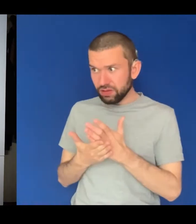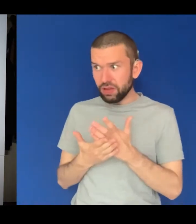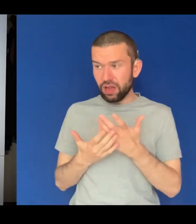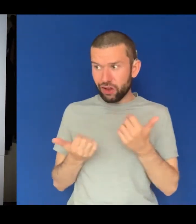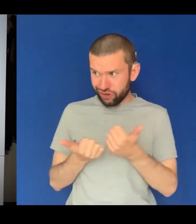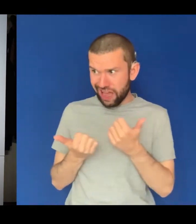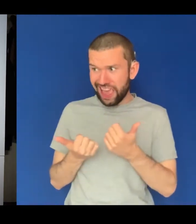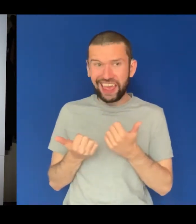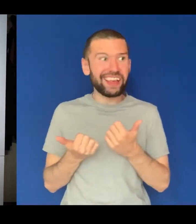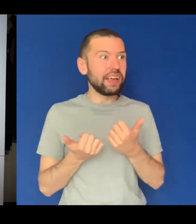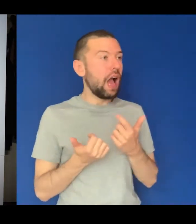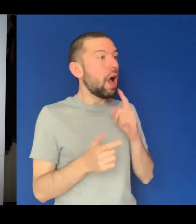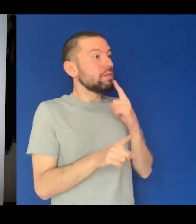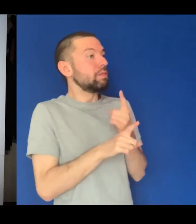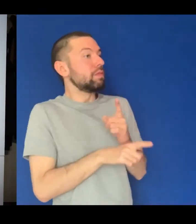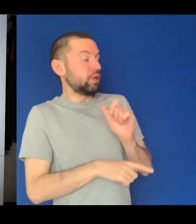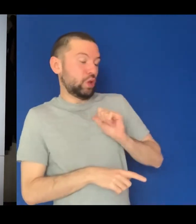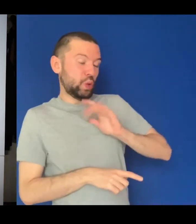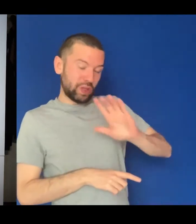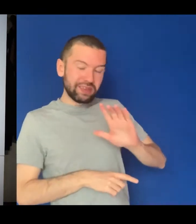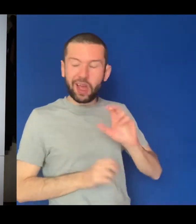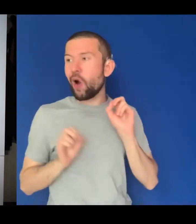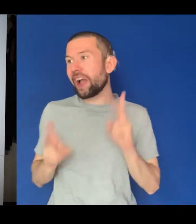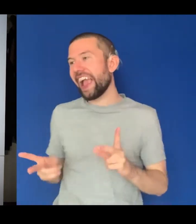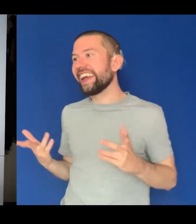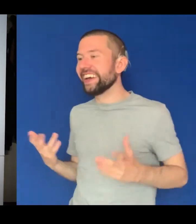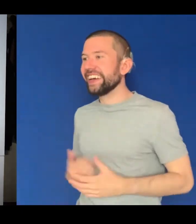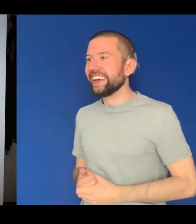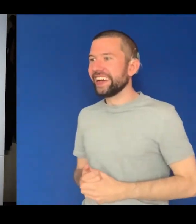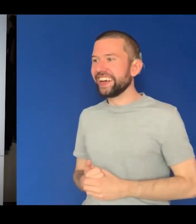alright? Yeah, okay.